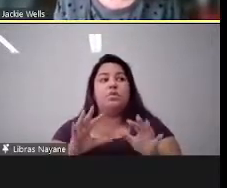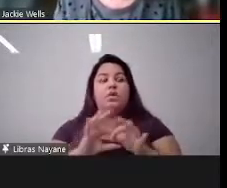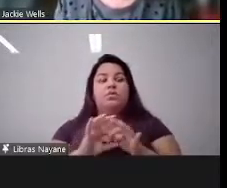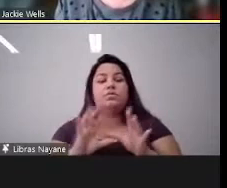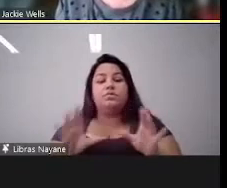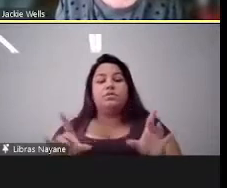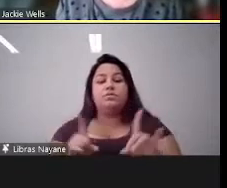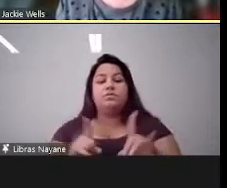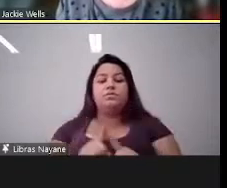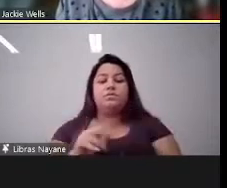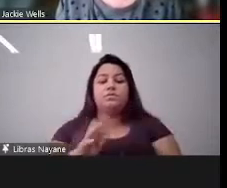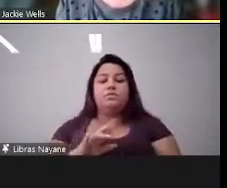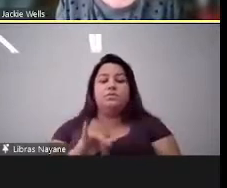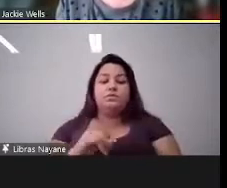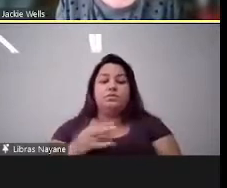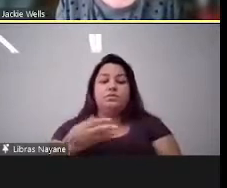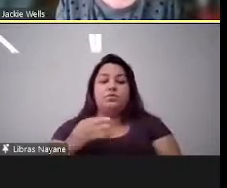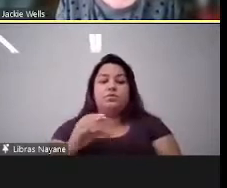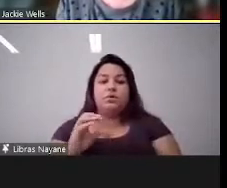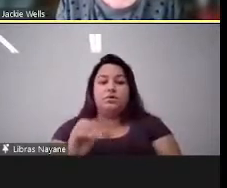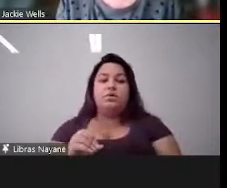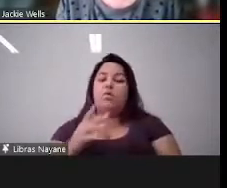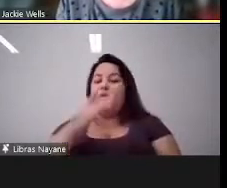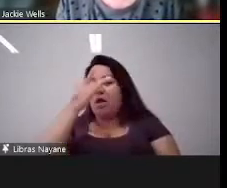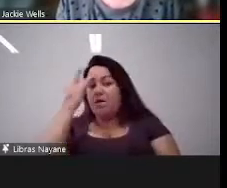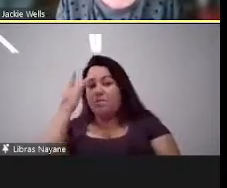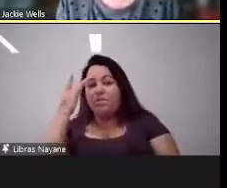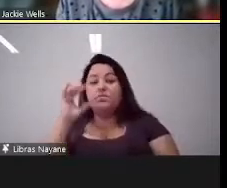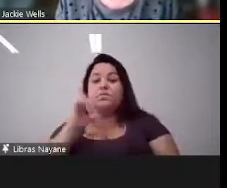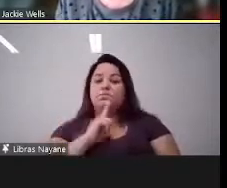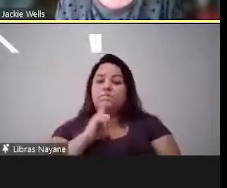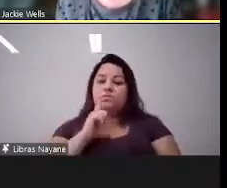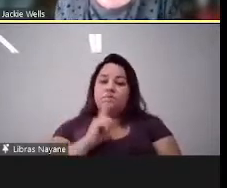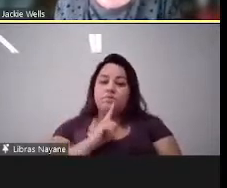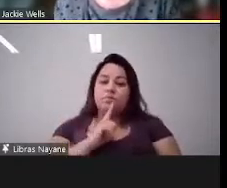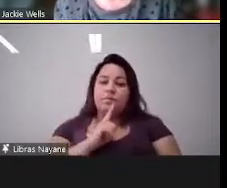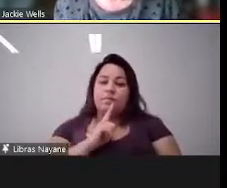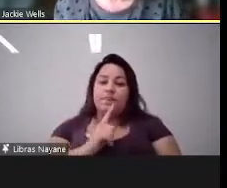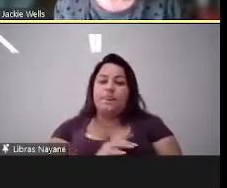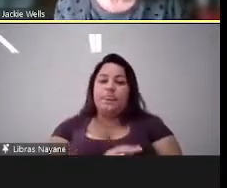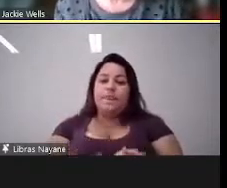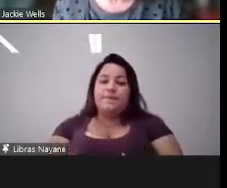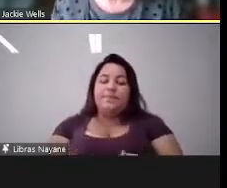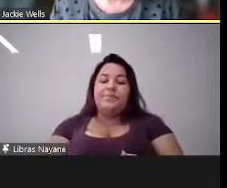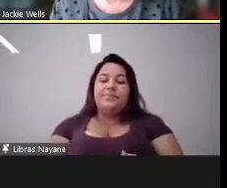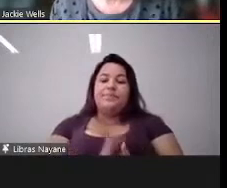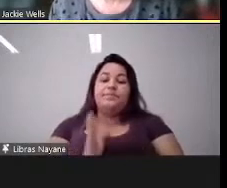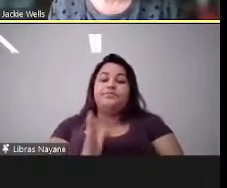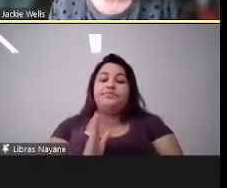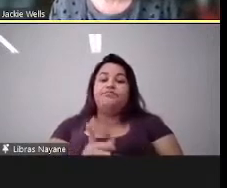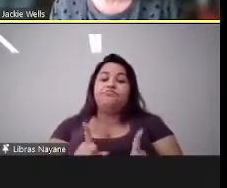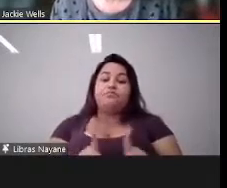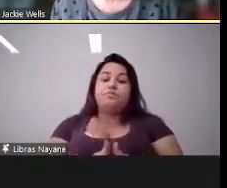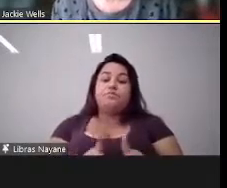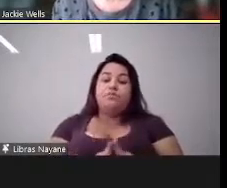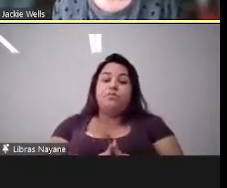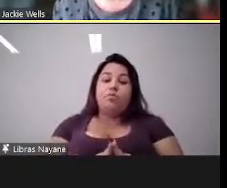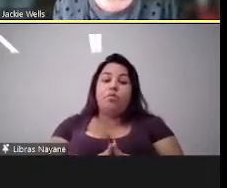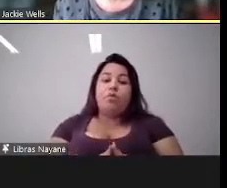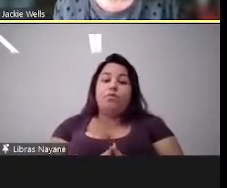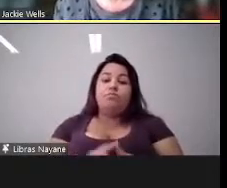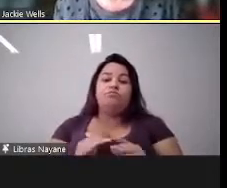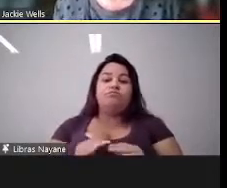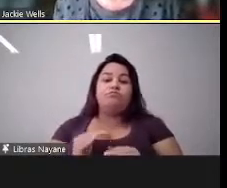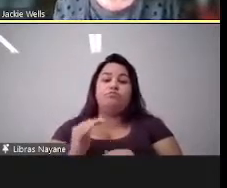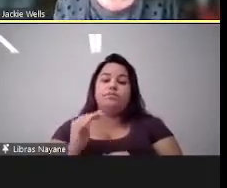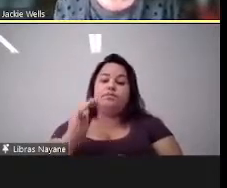for some people, they will have moved from a higher rate of tax during their working life to a lower rate of tax in retirement. And so